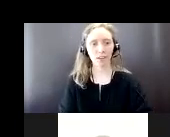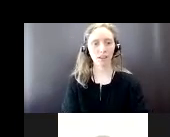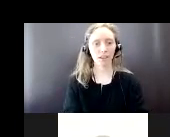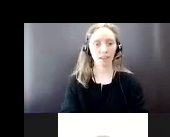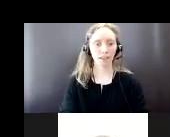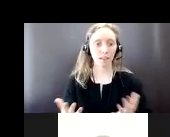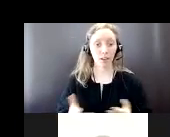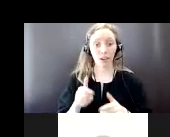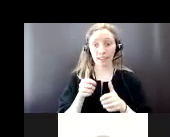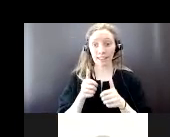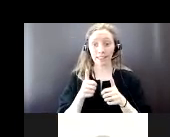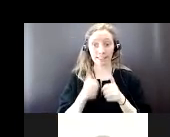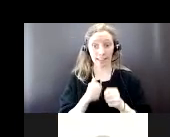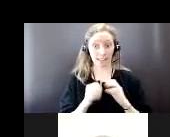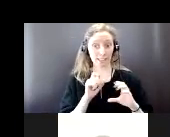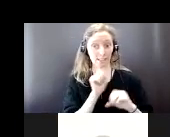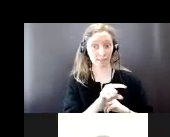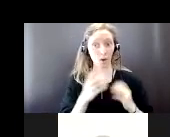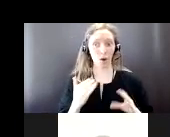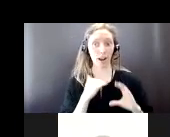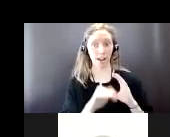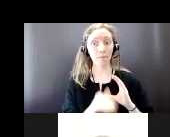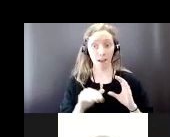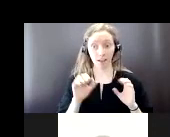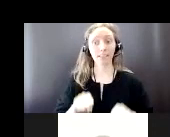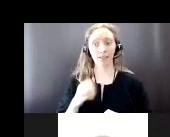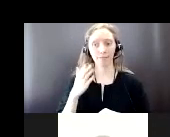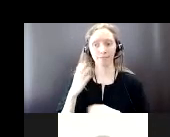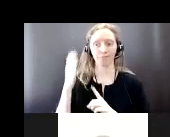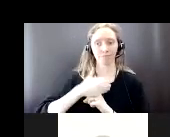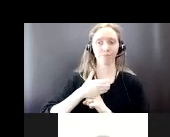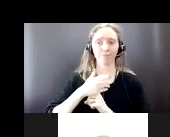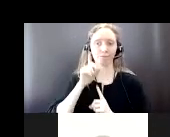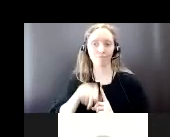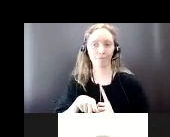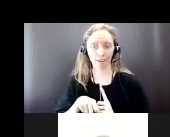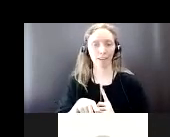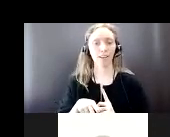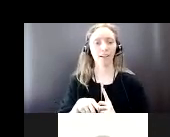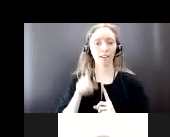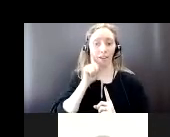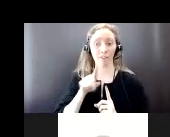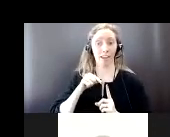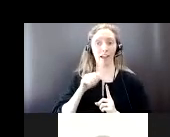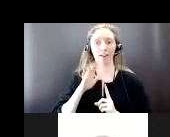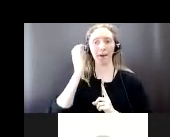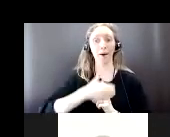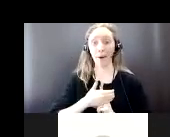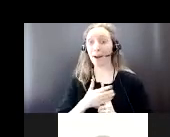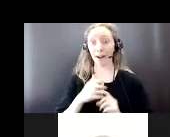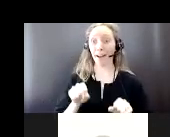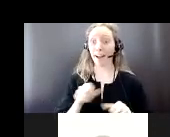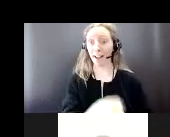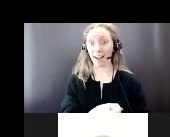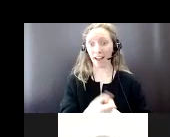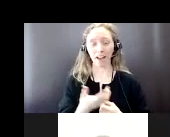on. They can spoof email addresses or phone numbers by text message as well. So, you know, if in